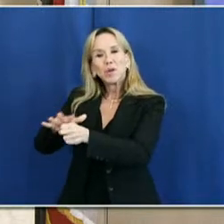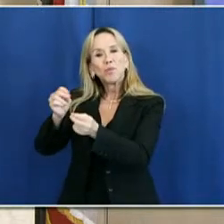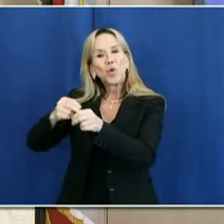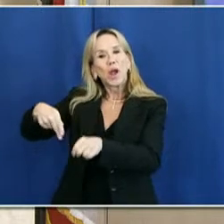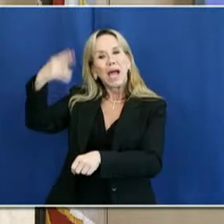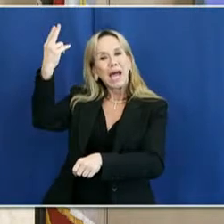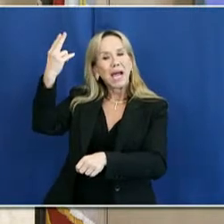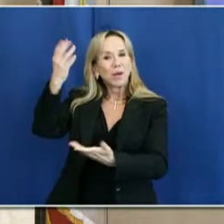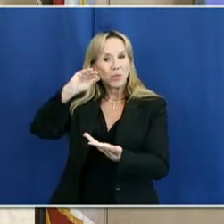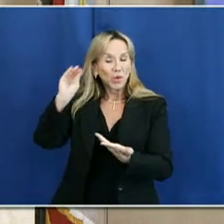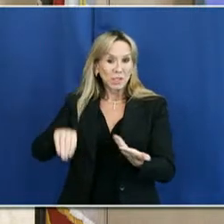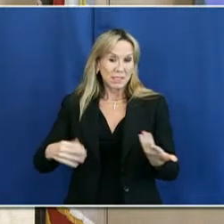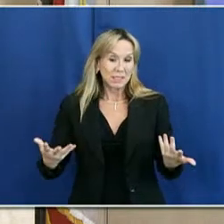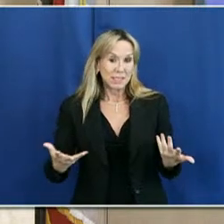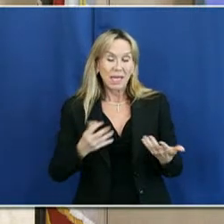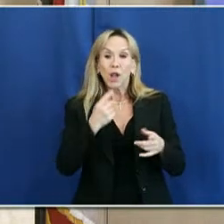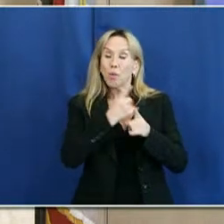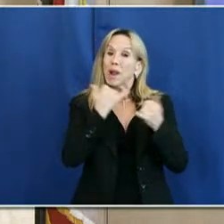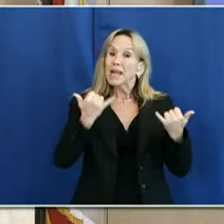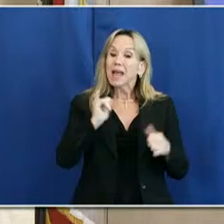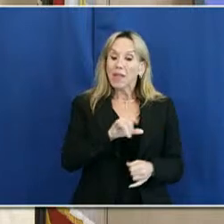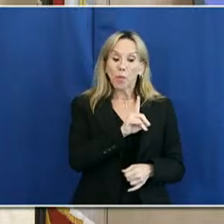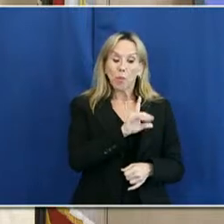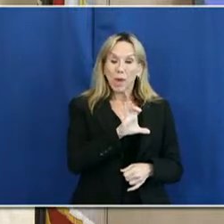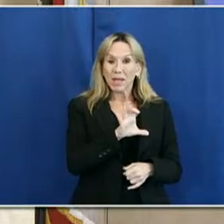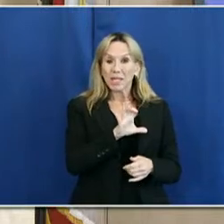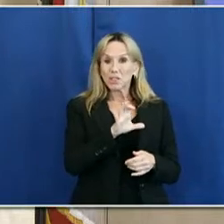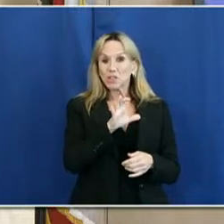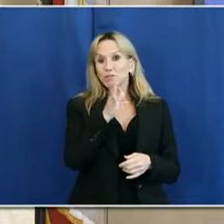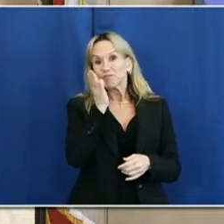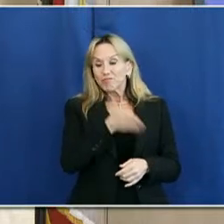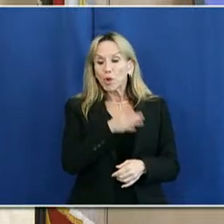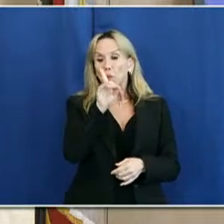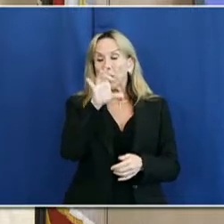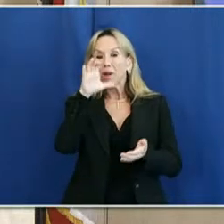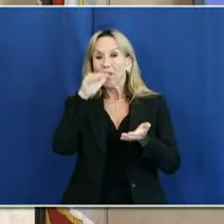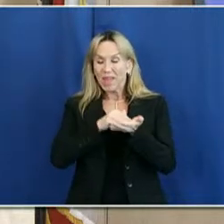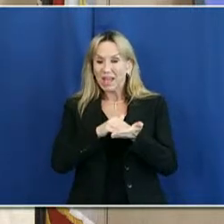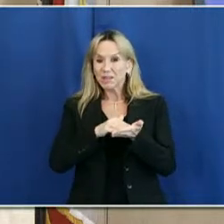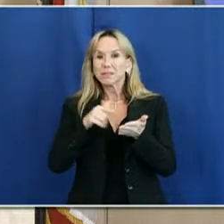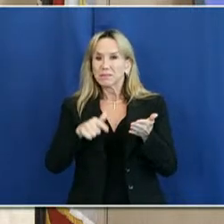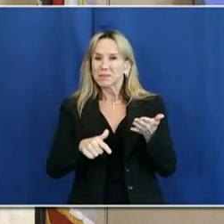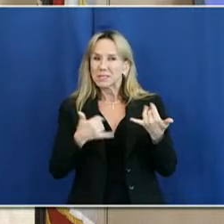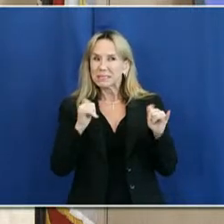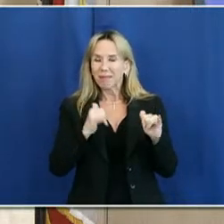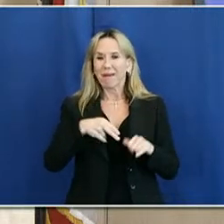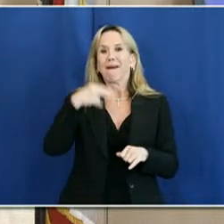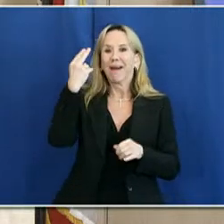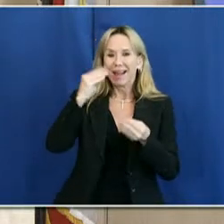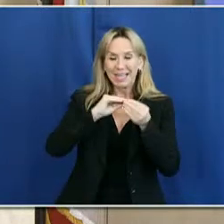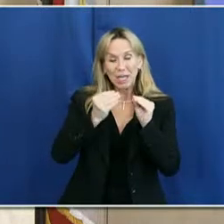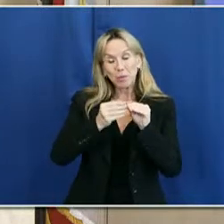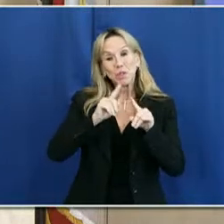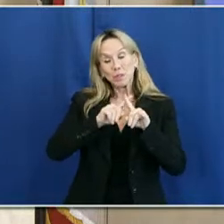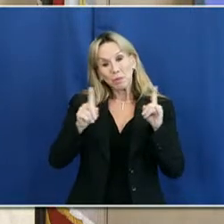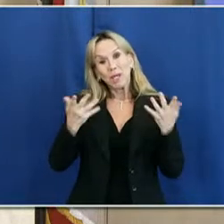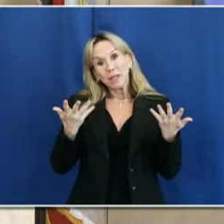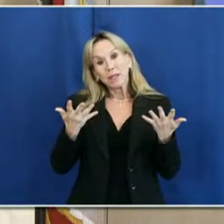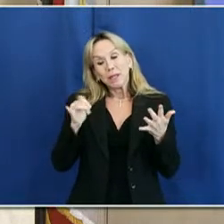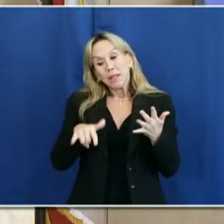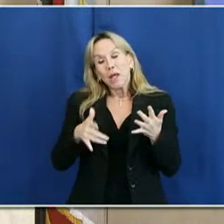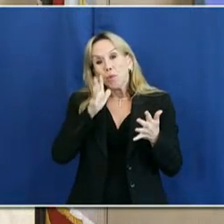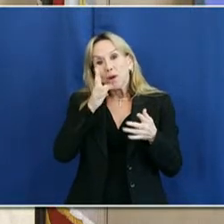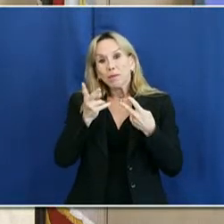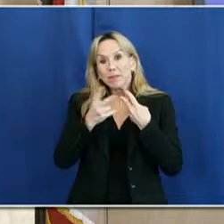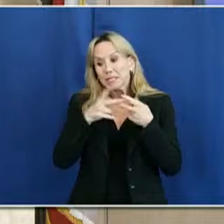at 80 per 100,000 is higher than we need to be and higher than we should be. That's still moderate to significant community transmission. We